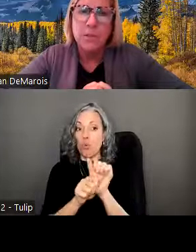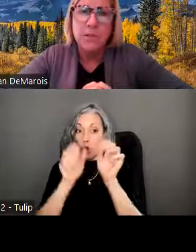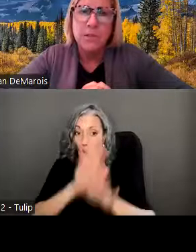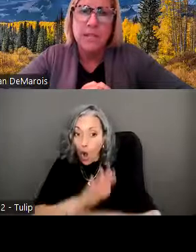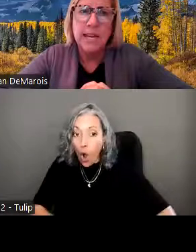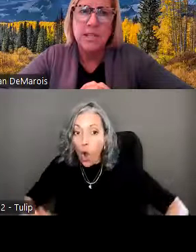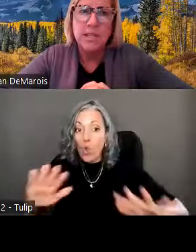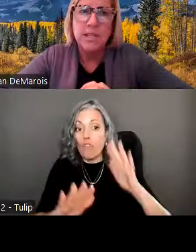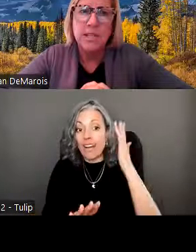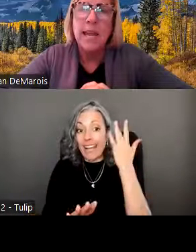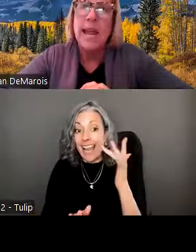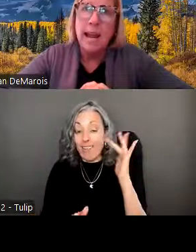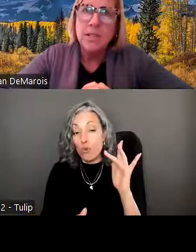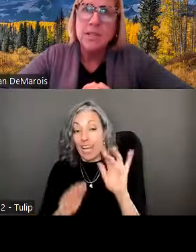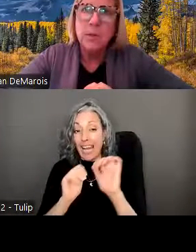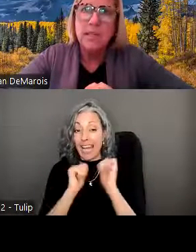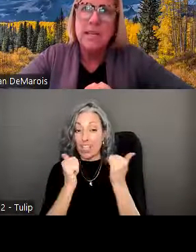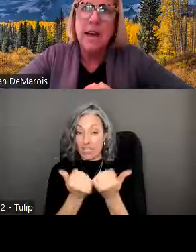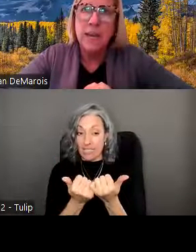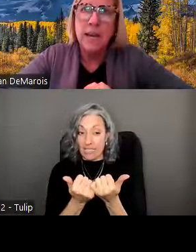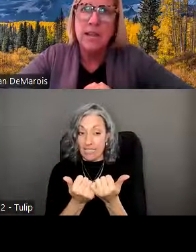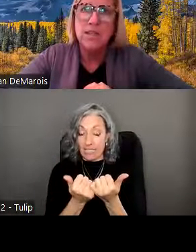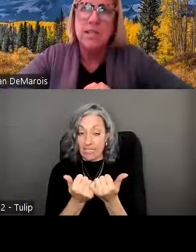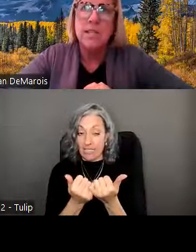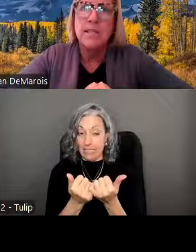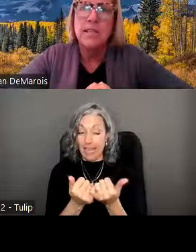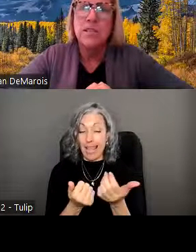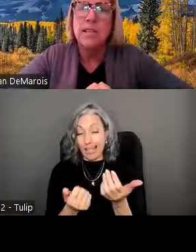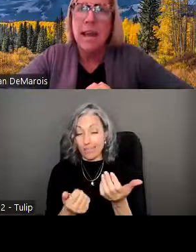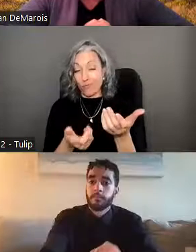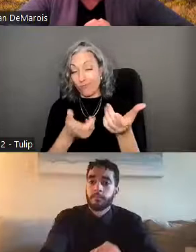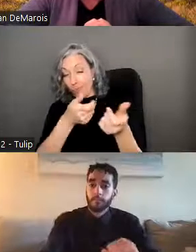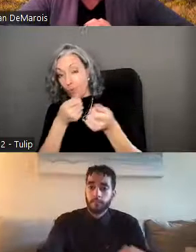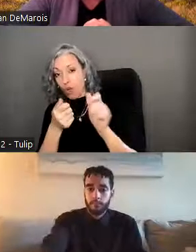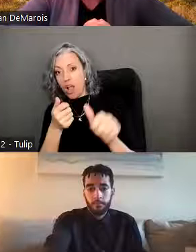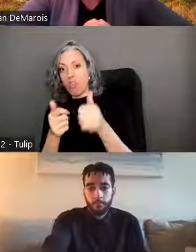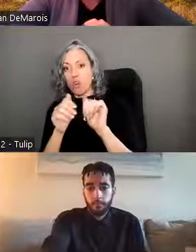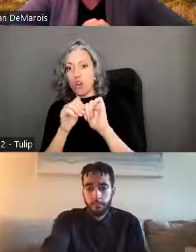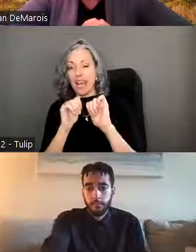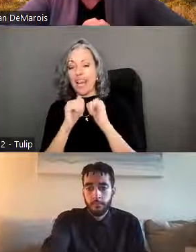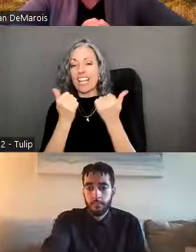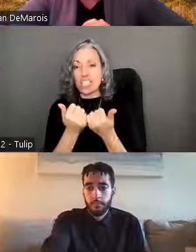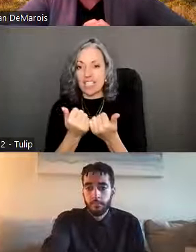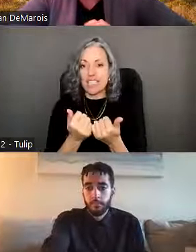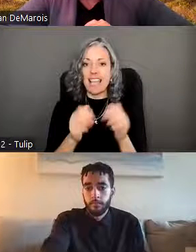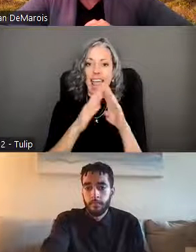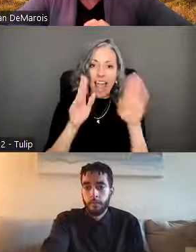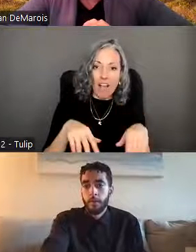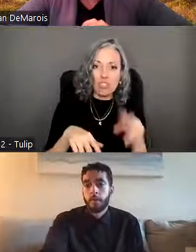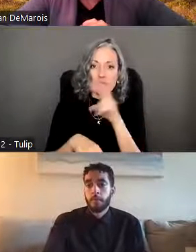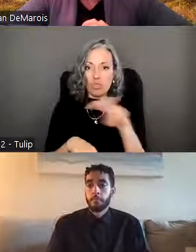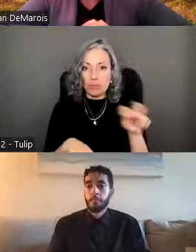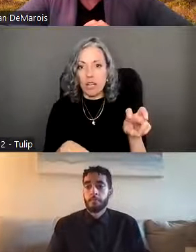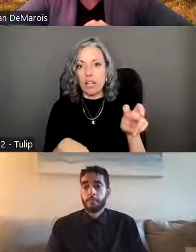and Human Services Agency and to enlist other agencies such as housing, transportation, labor and